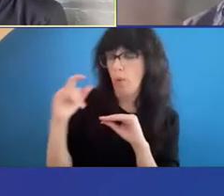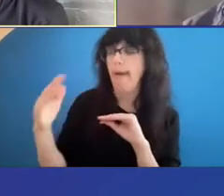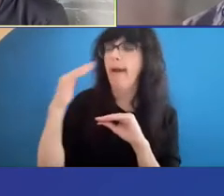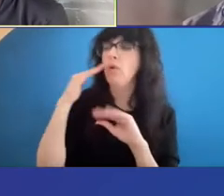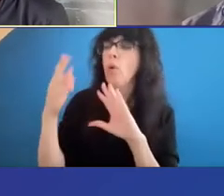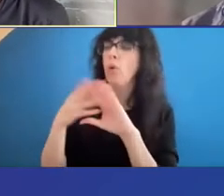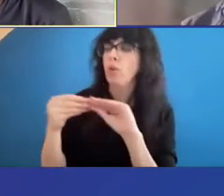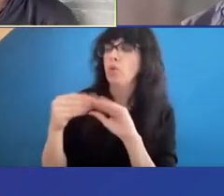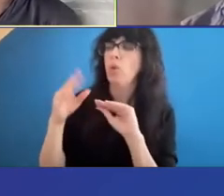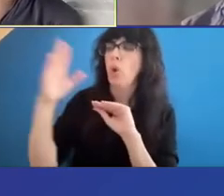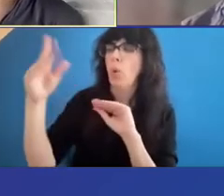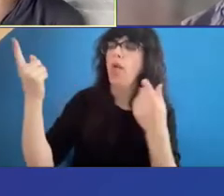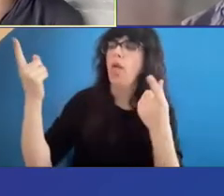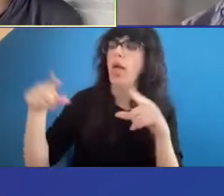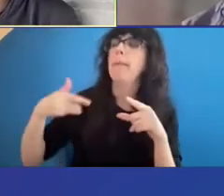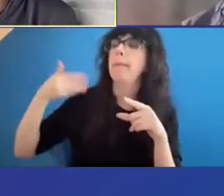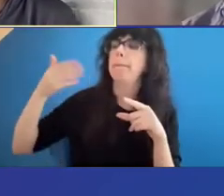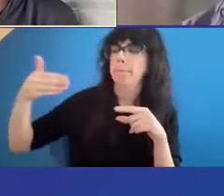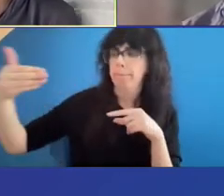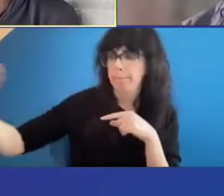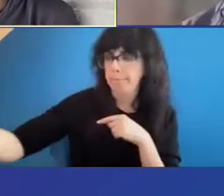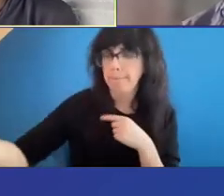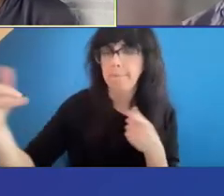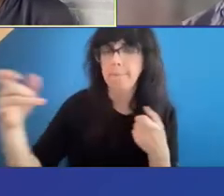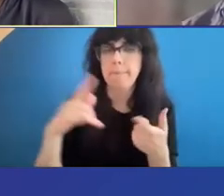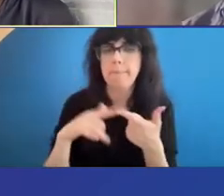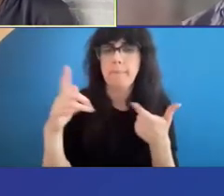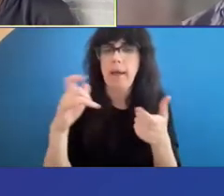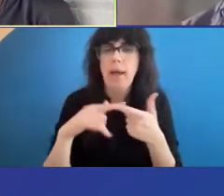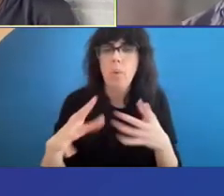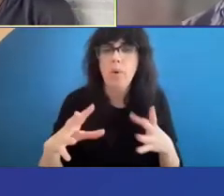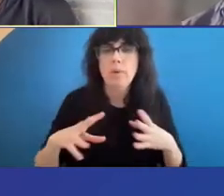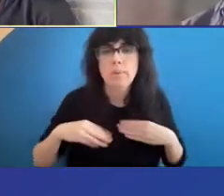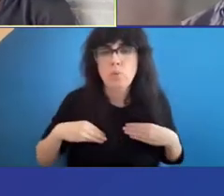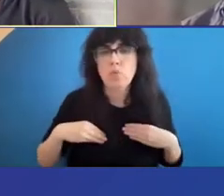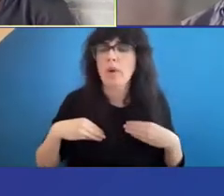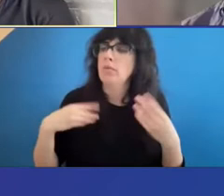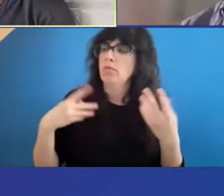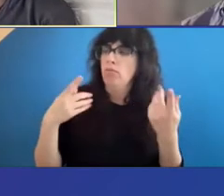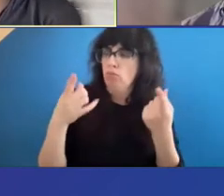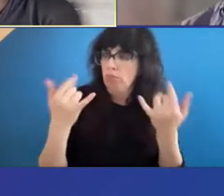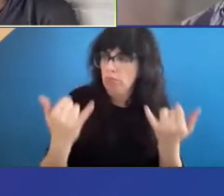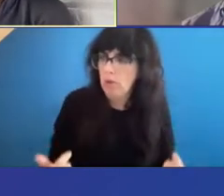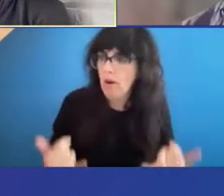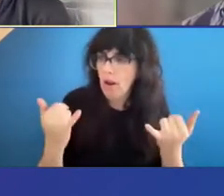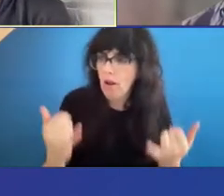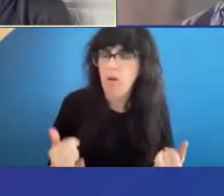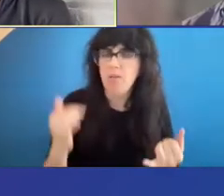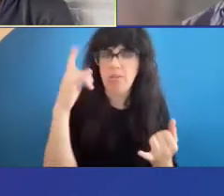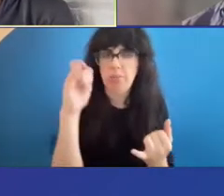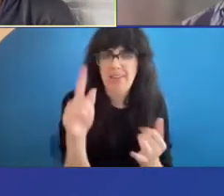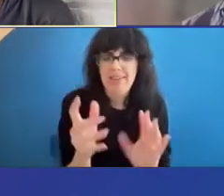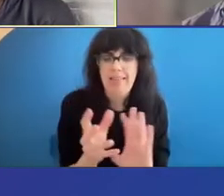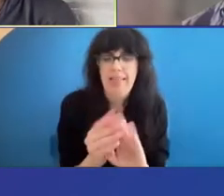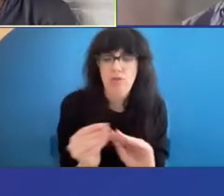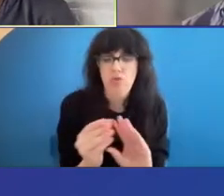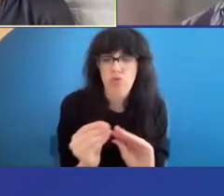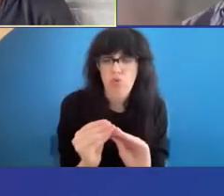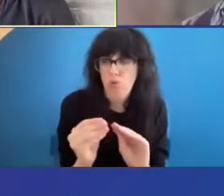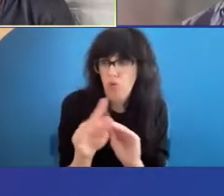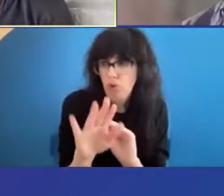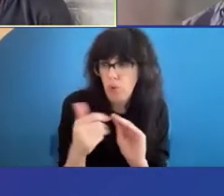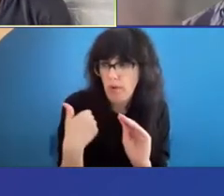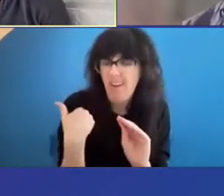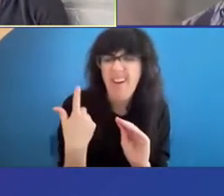I will embrace you right now, for the contours of your story will grow beyond what